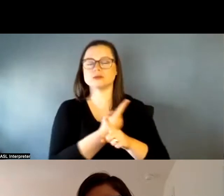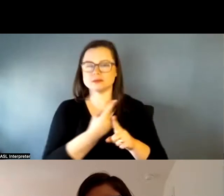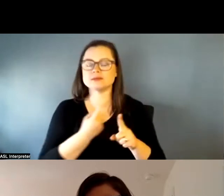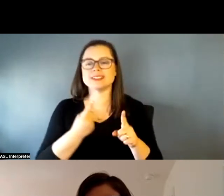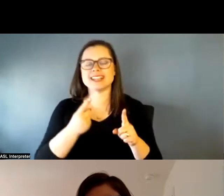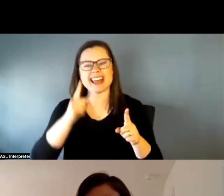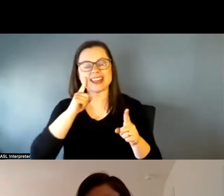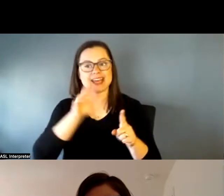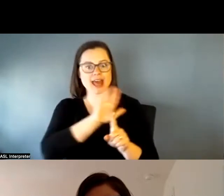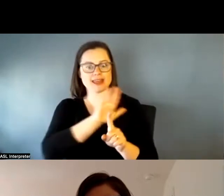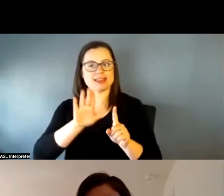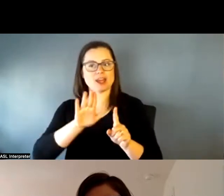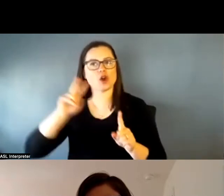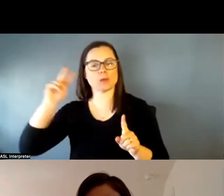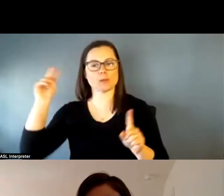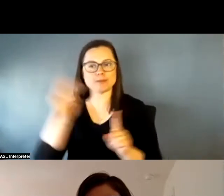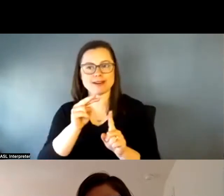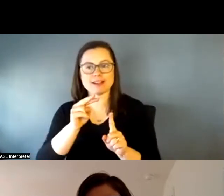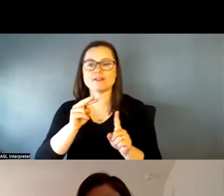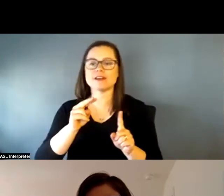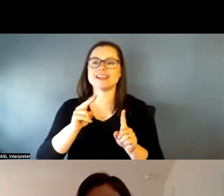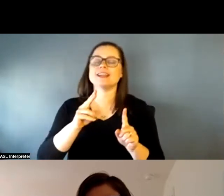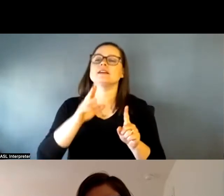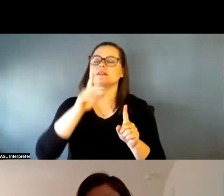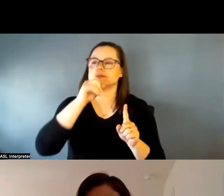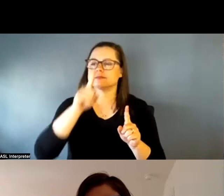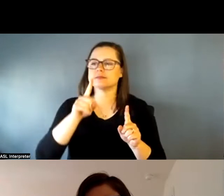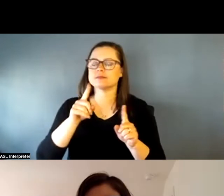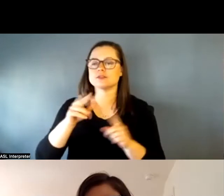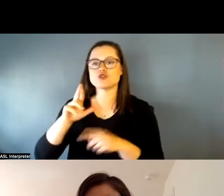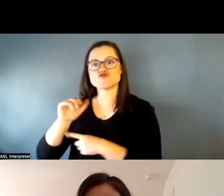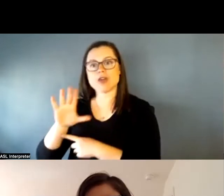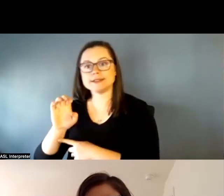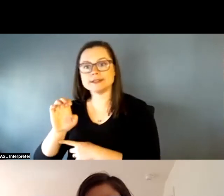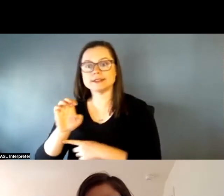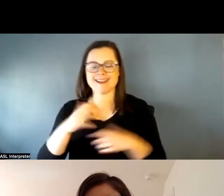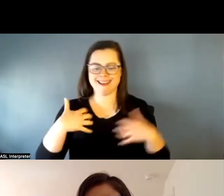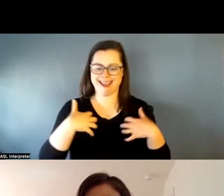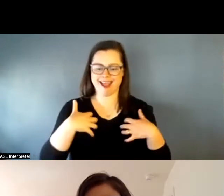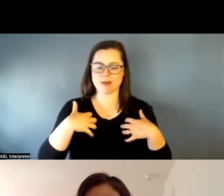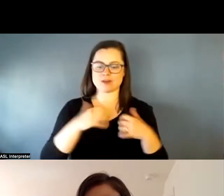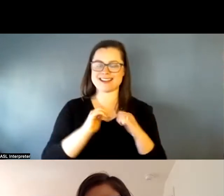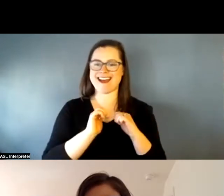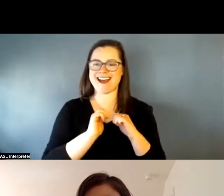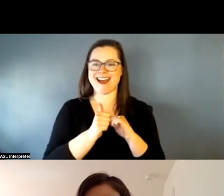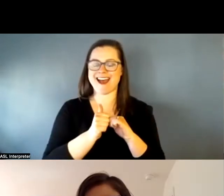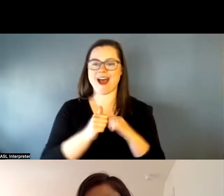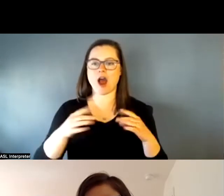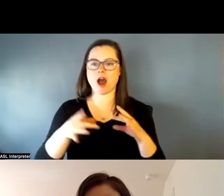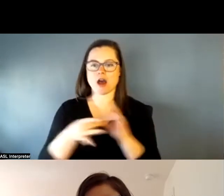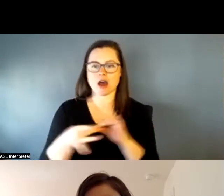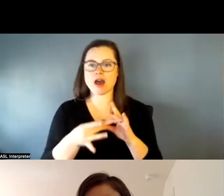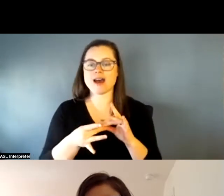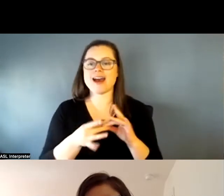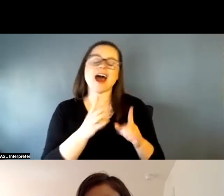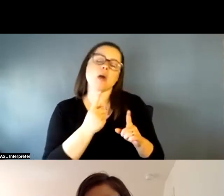this association in some sense between race and a set of animals and an appropriate land use. And you see that.